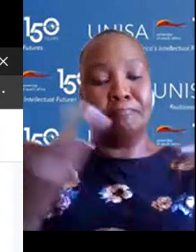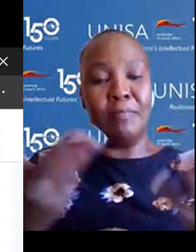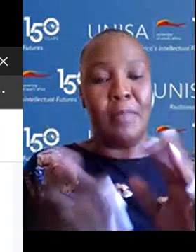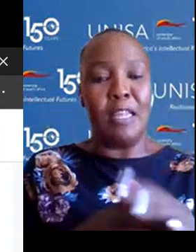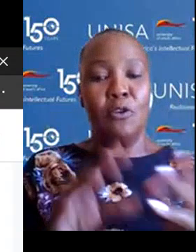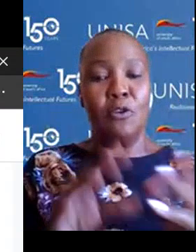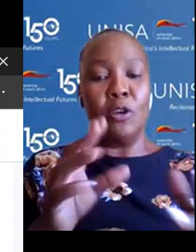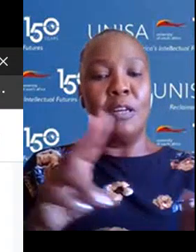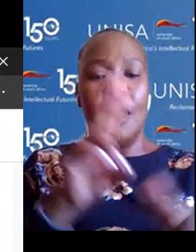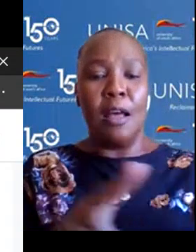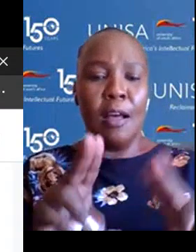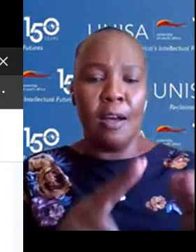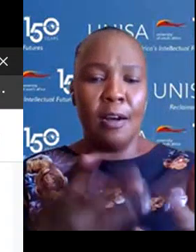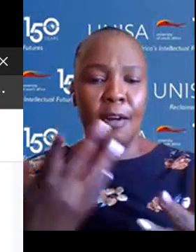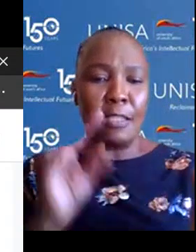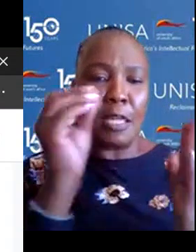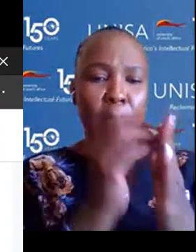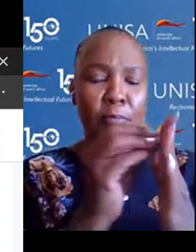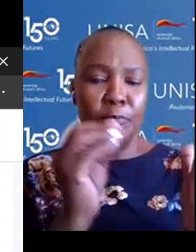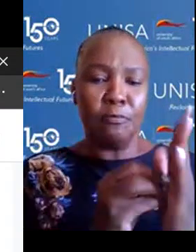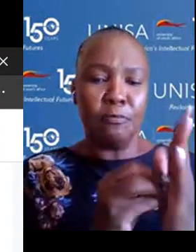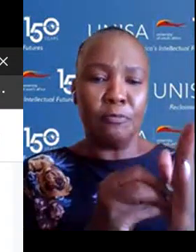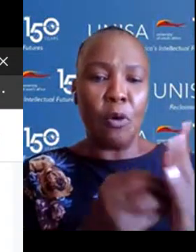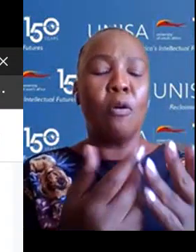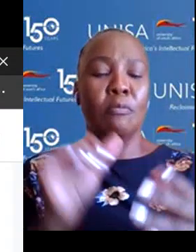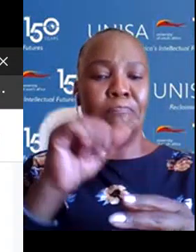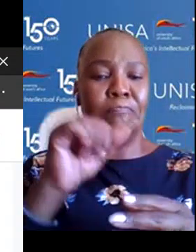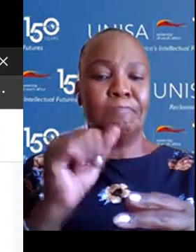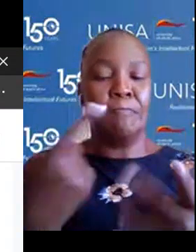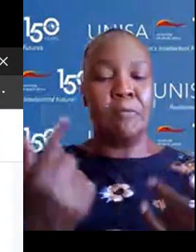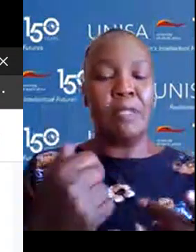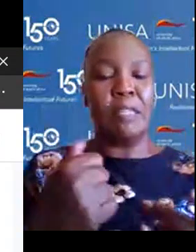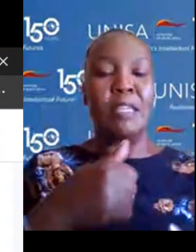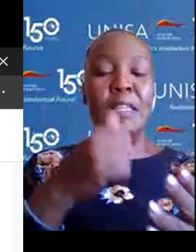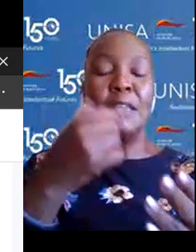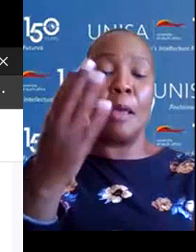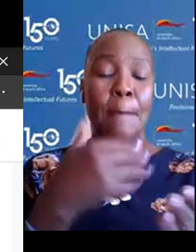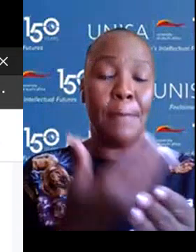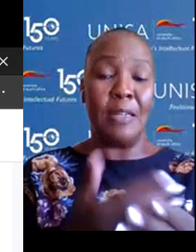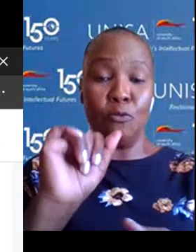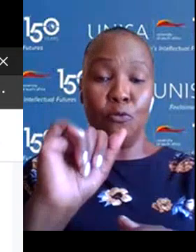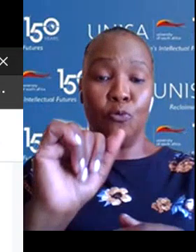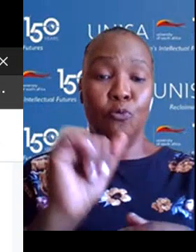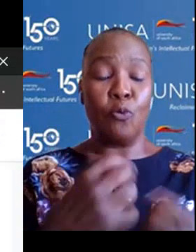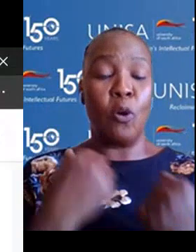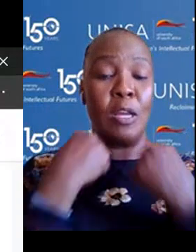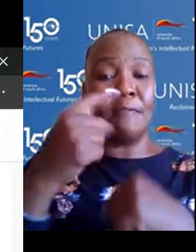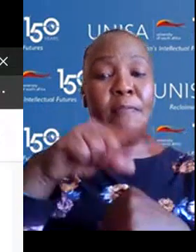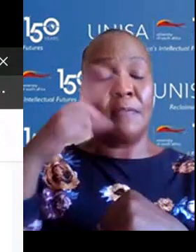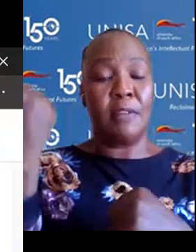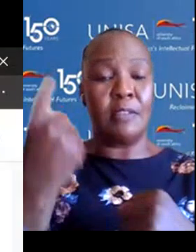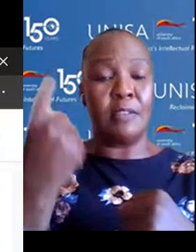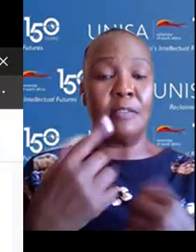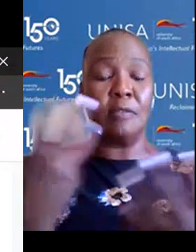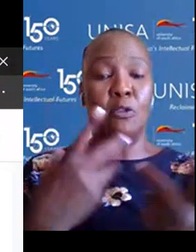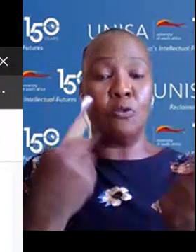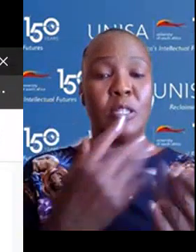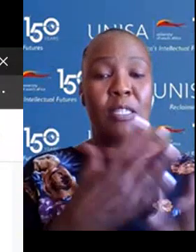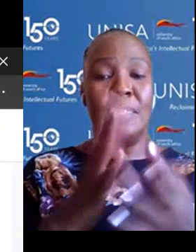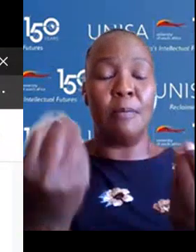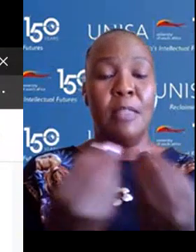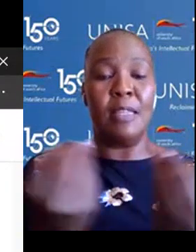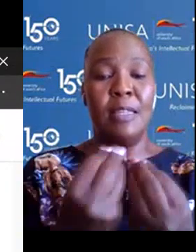you can check. Oh, did I post? There it goes. Now this also applies to your assignments, guys. So if it's your first time at UNISA and you're doing something that